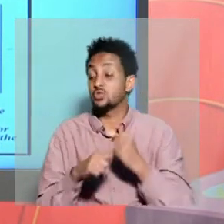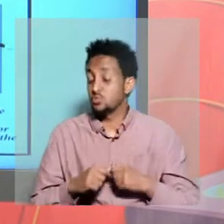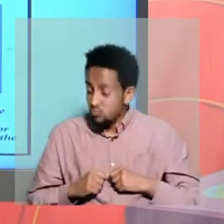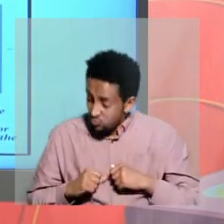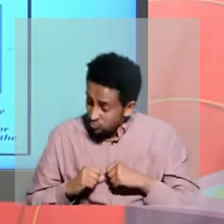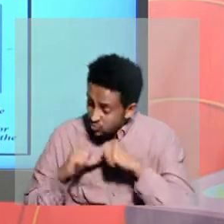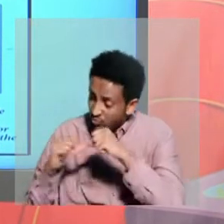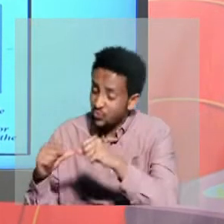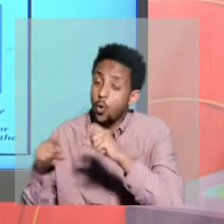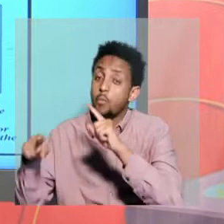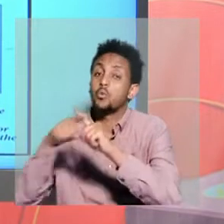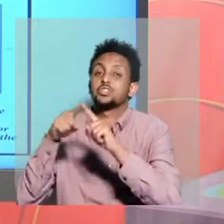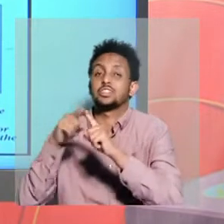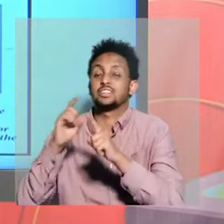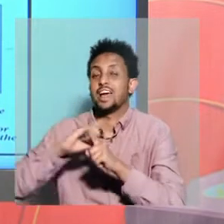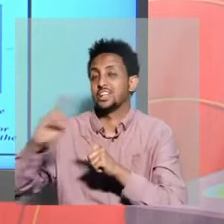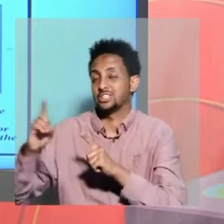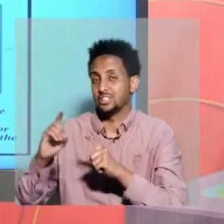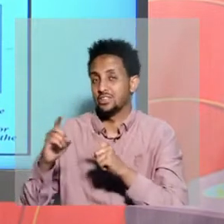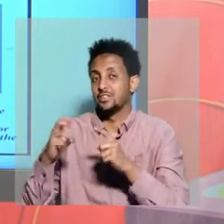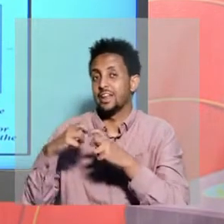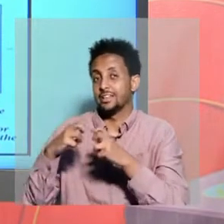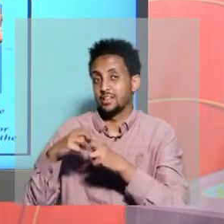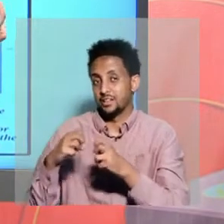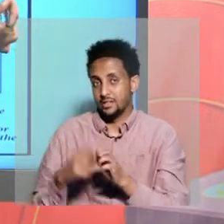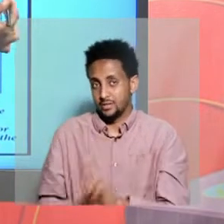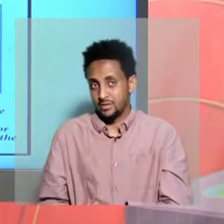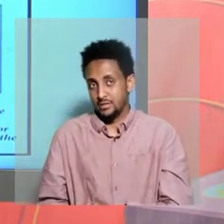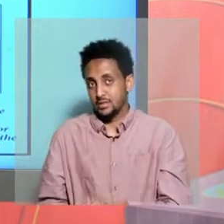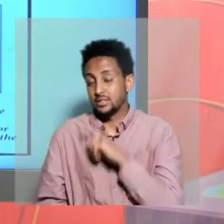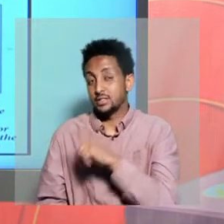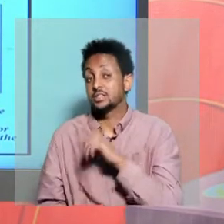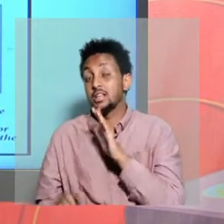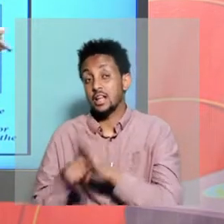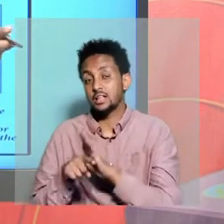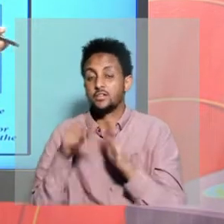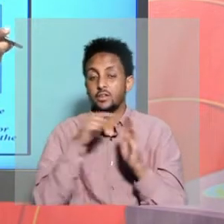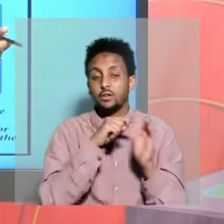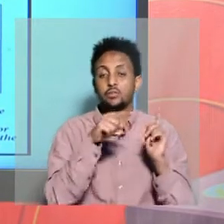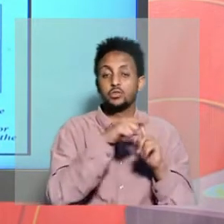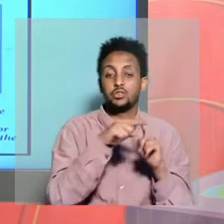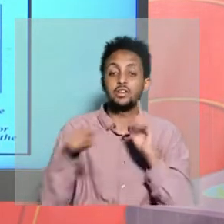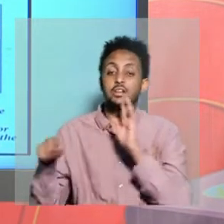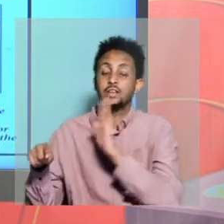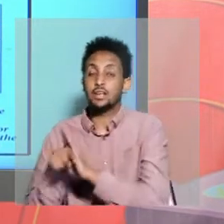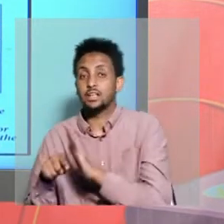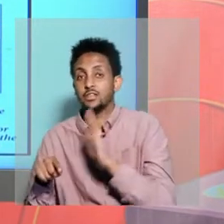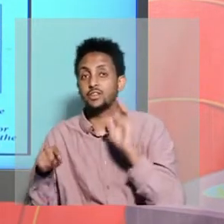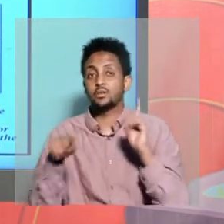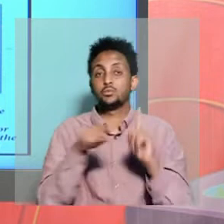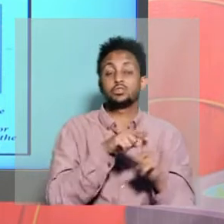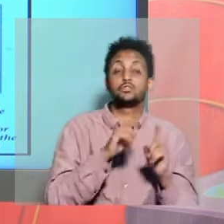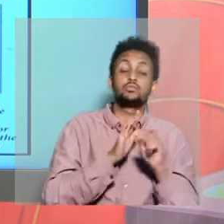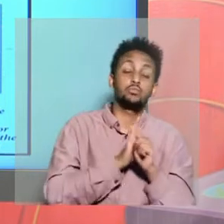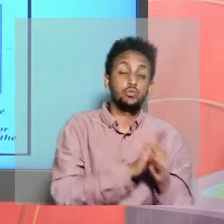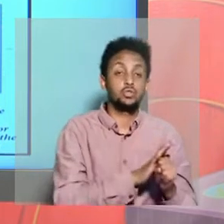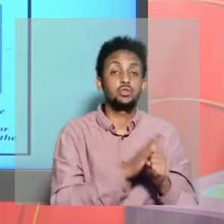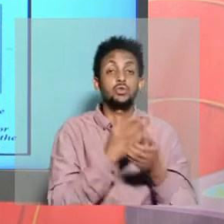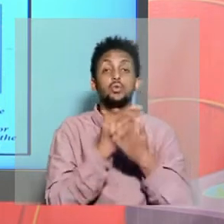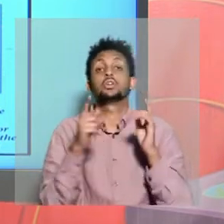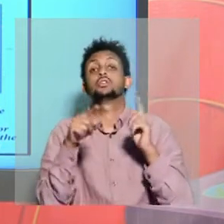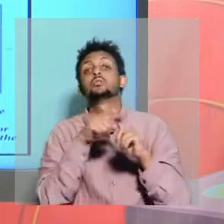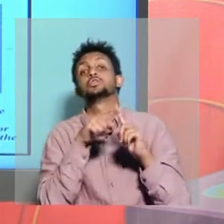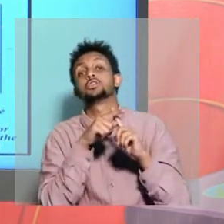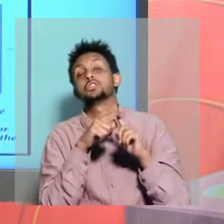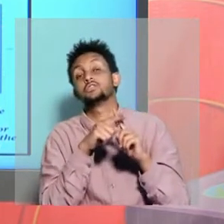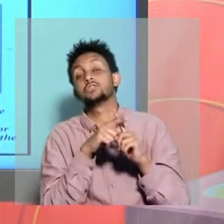to move opposite to the direction of the electric field. Actually, this is negative, this is positive. The negative one pushed it, whereas the